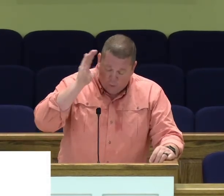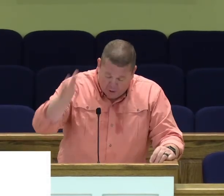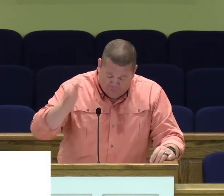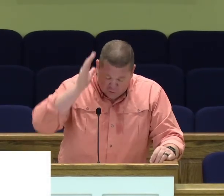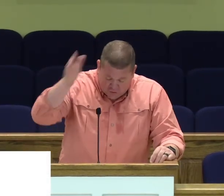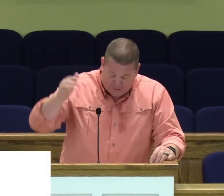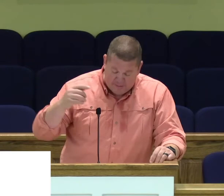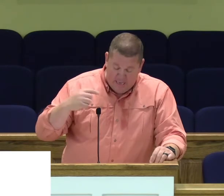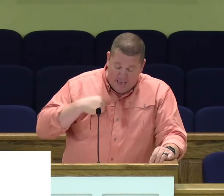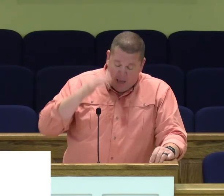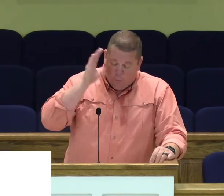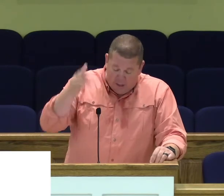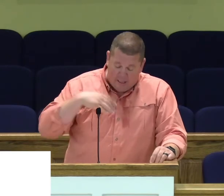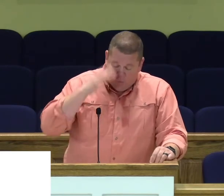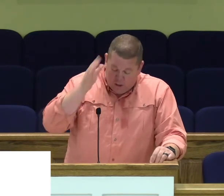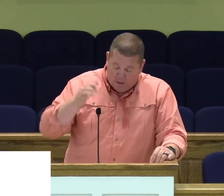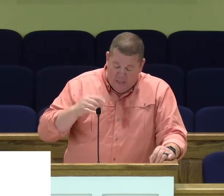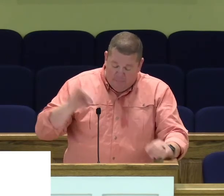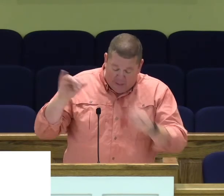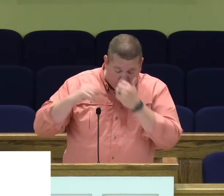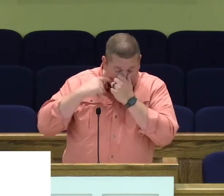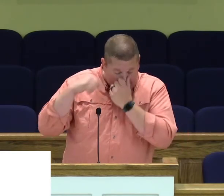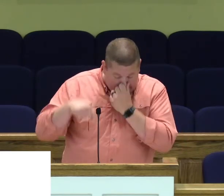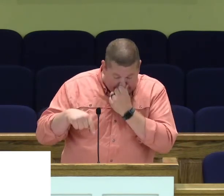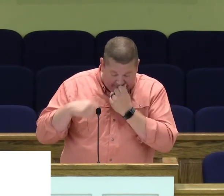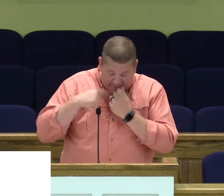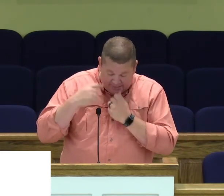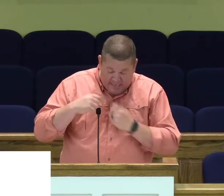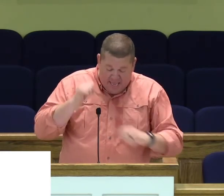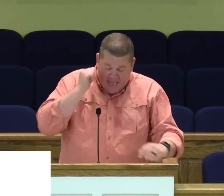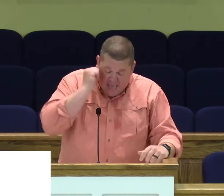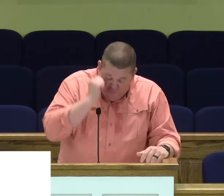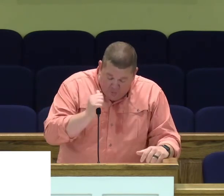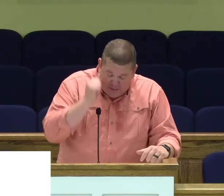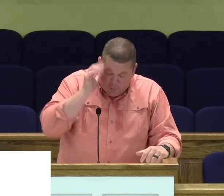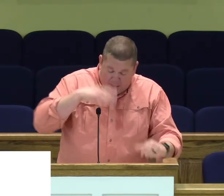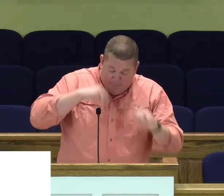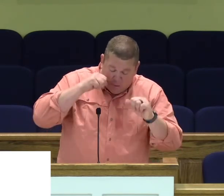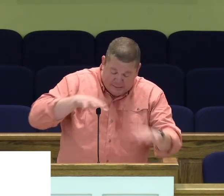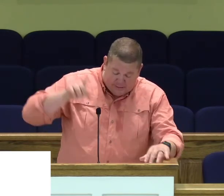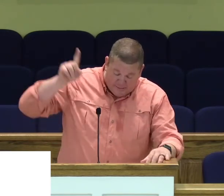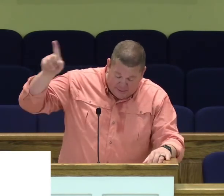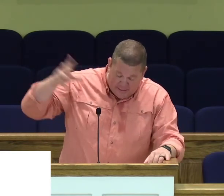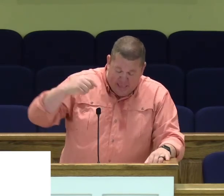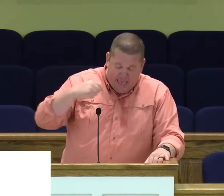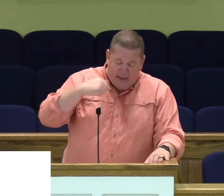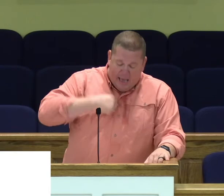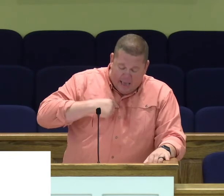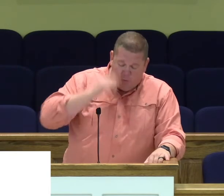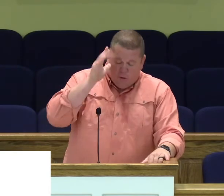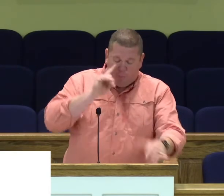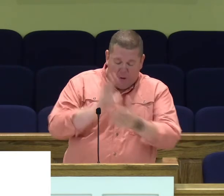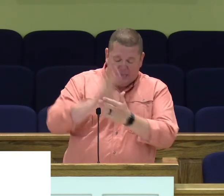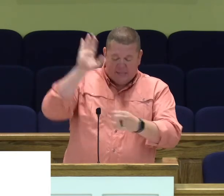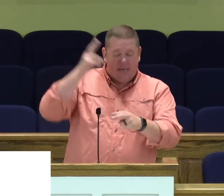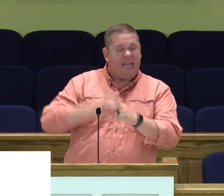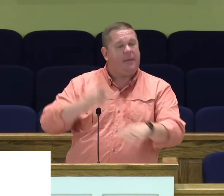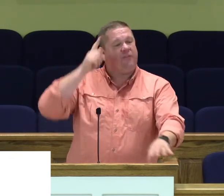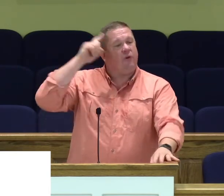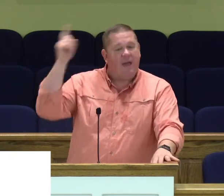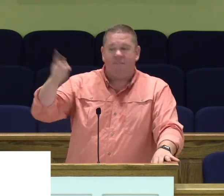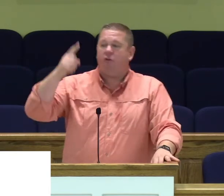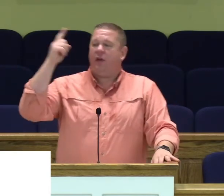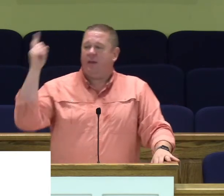I will, future tense. I will. But he also says this. He says, every day will I bless thee, and I will praise thy